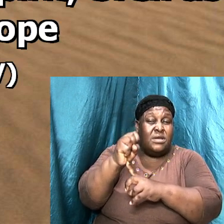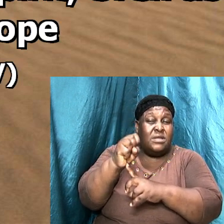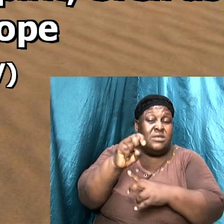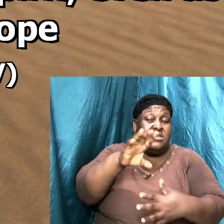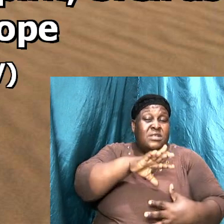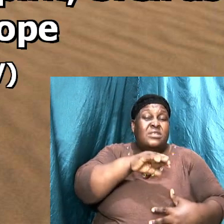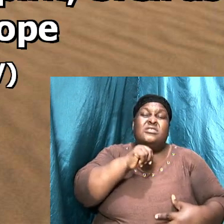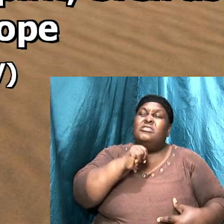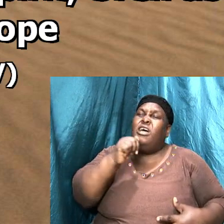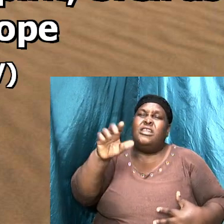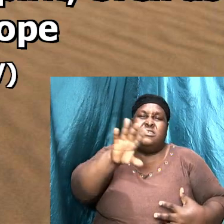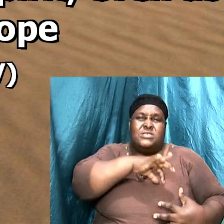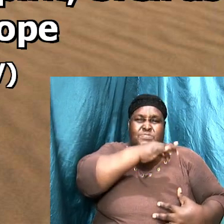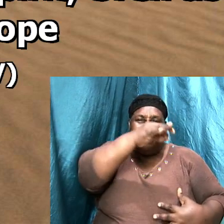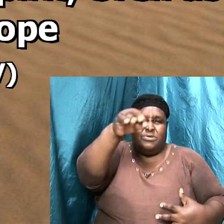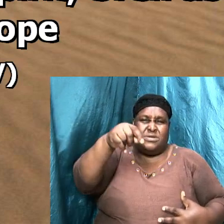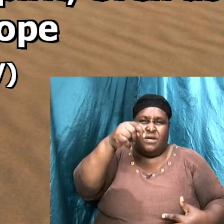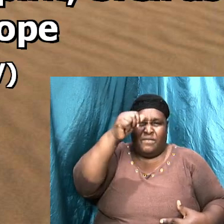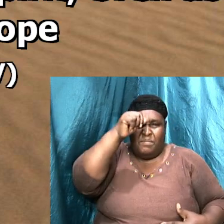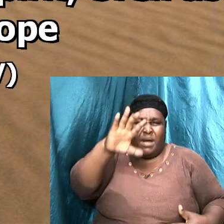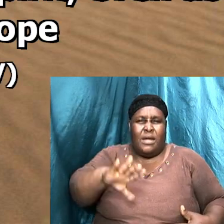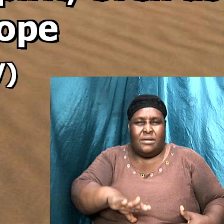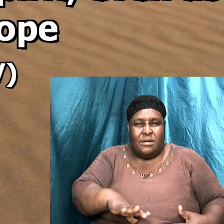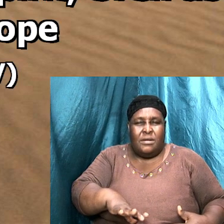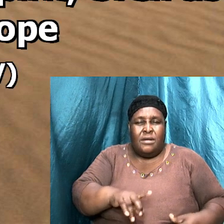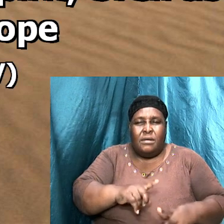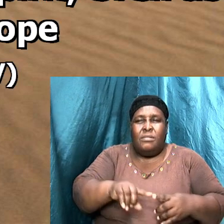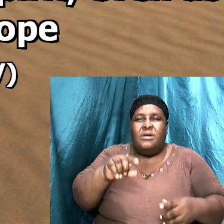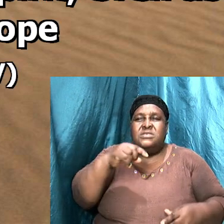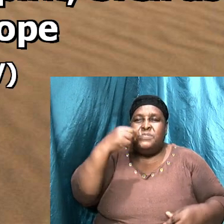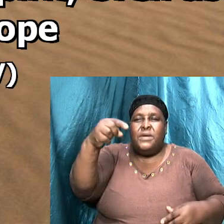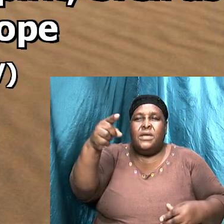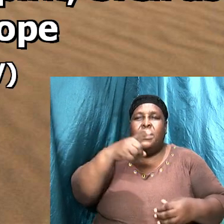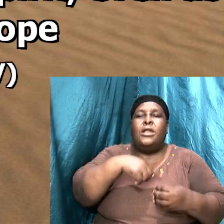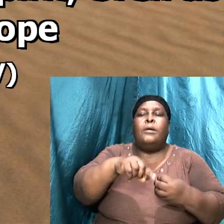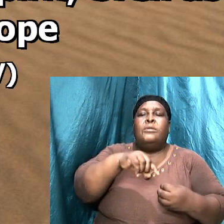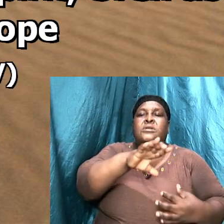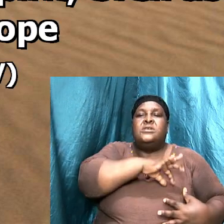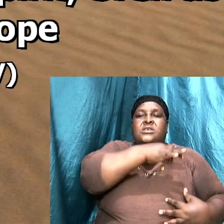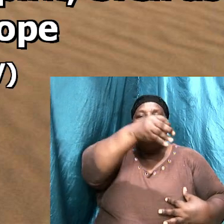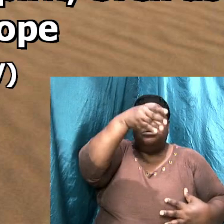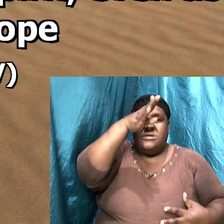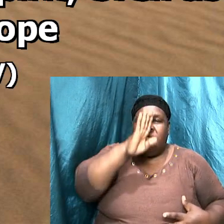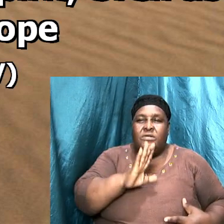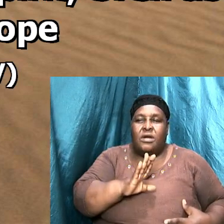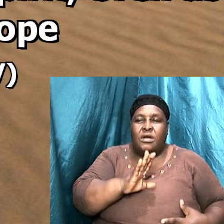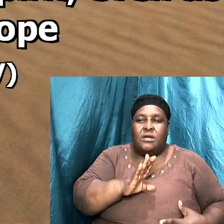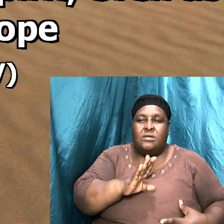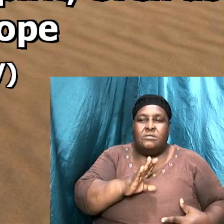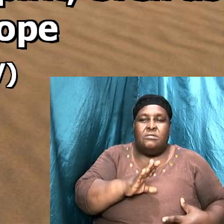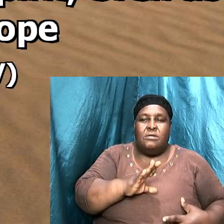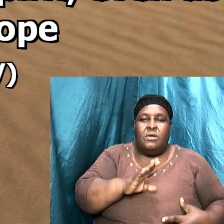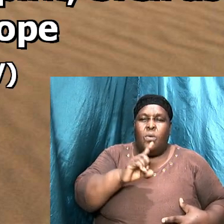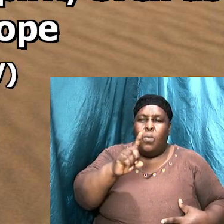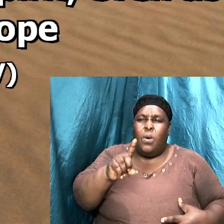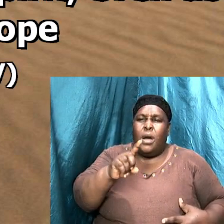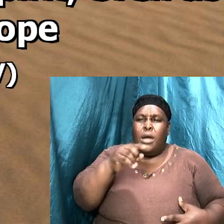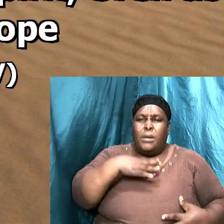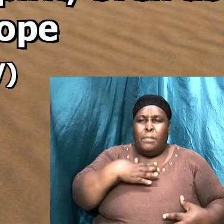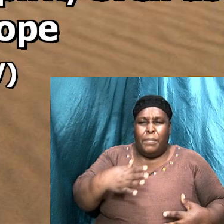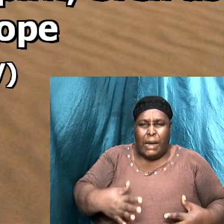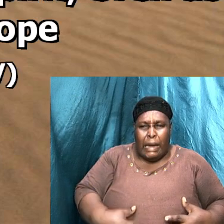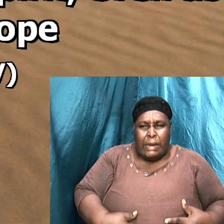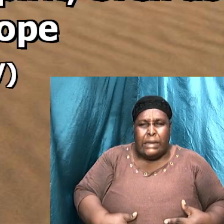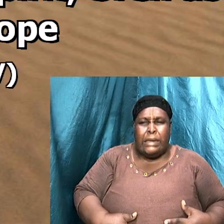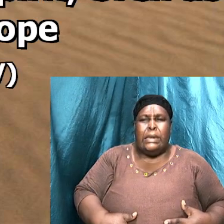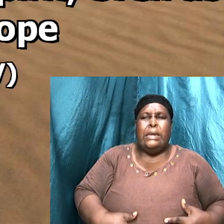of man, but it is talking about the Spirit of God. So, there is one body and one Spirit, referring to the Spirit of God,